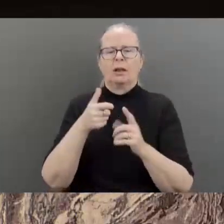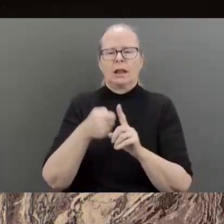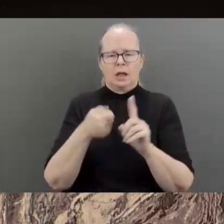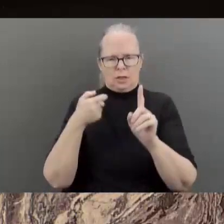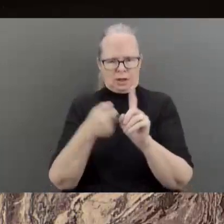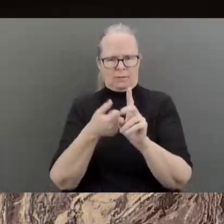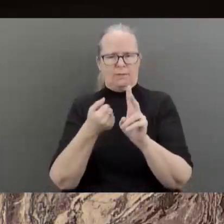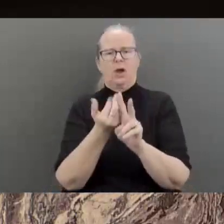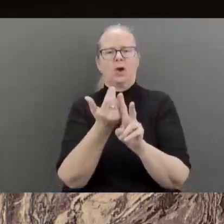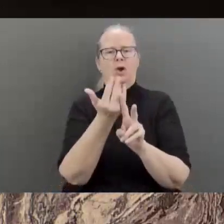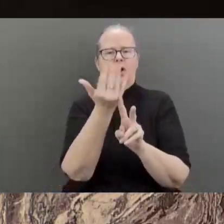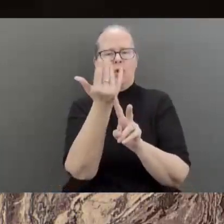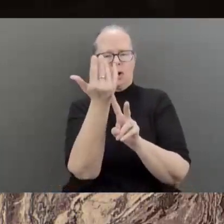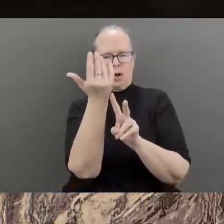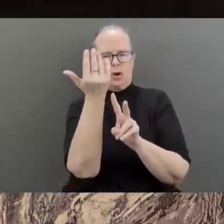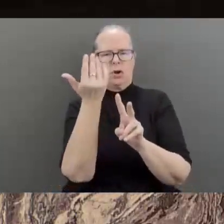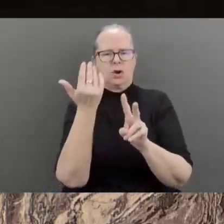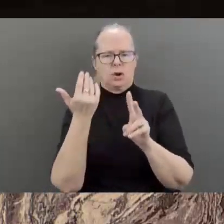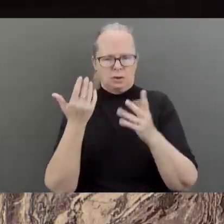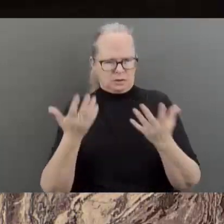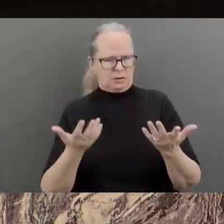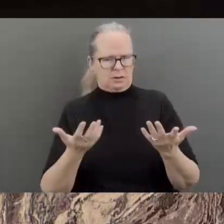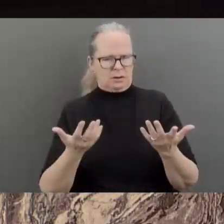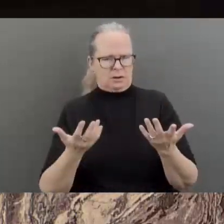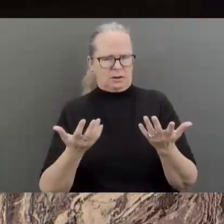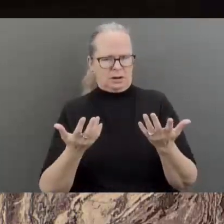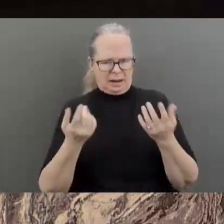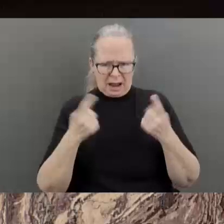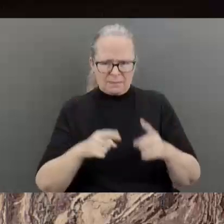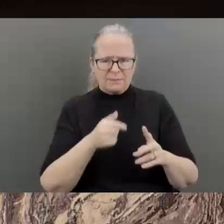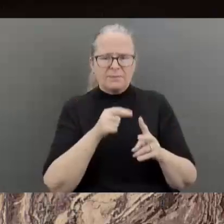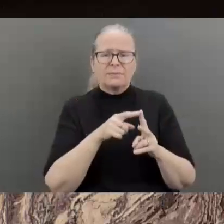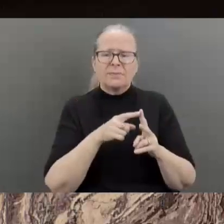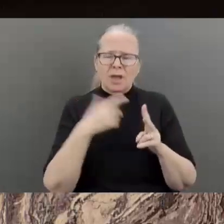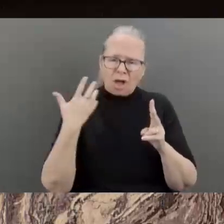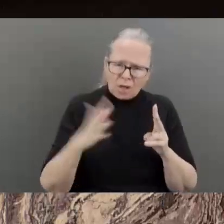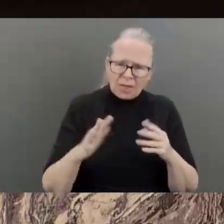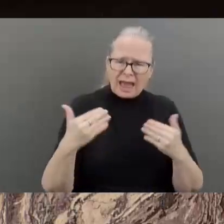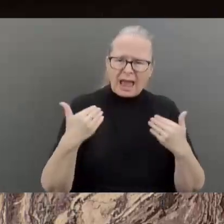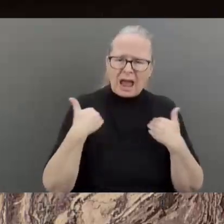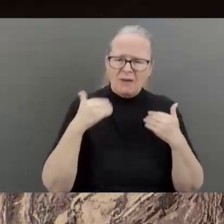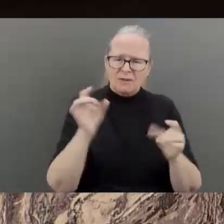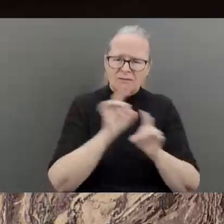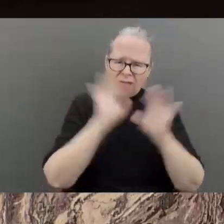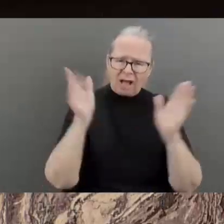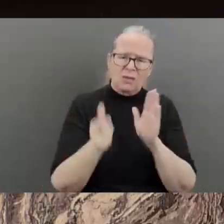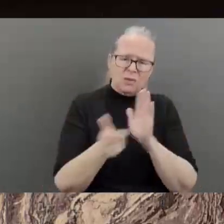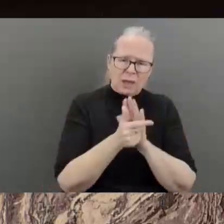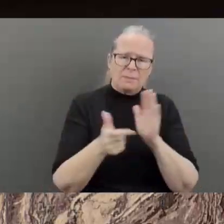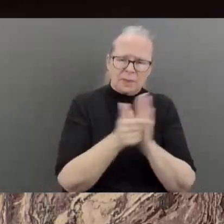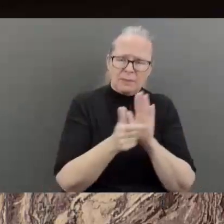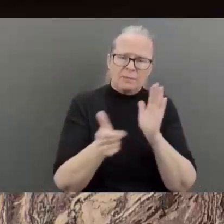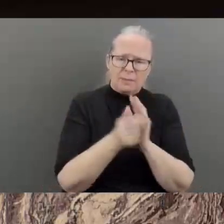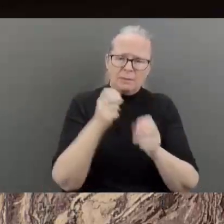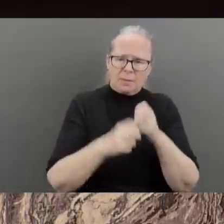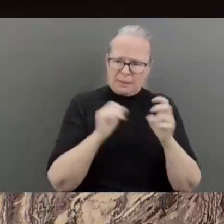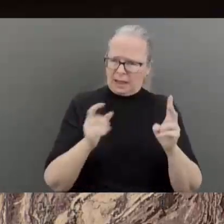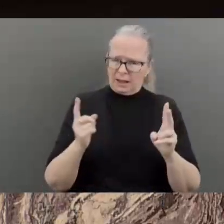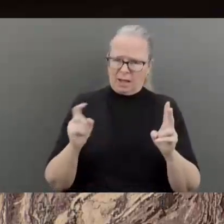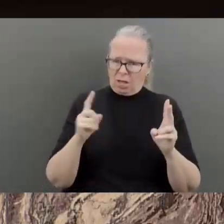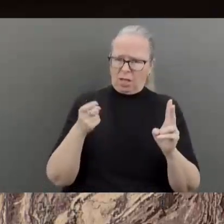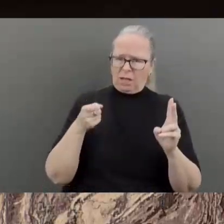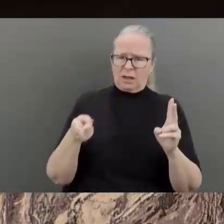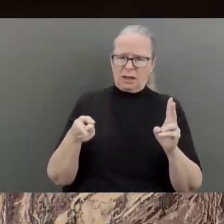offenses. One of the officers was burnt. This is just the latest in a string of over 35 assaults on